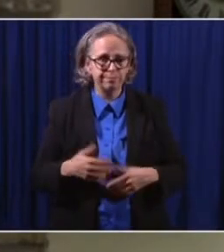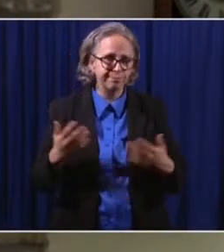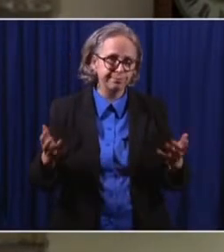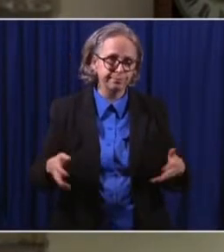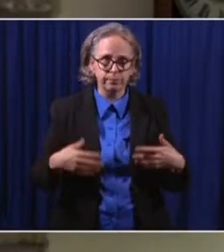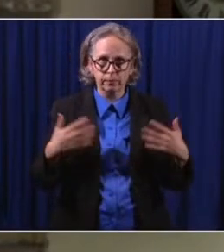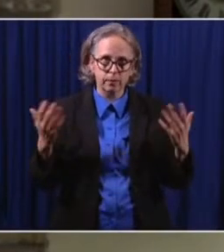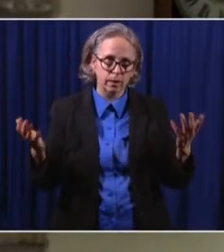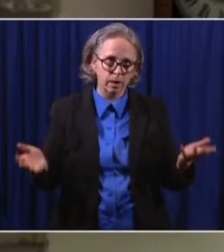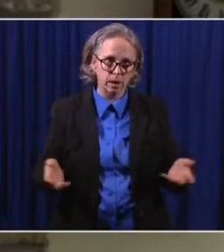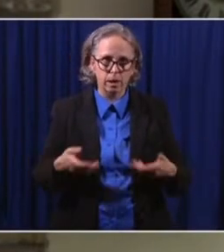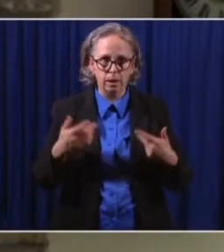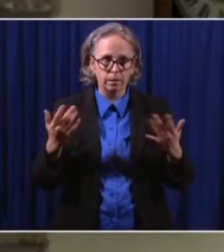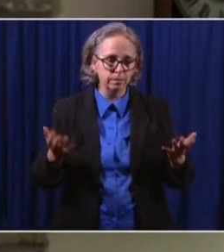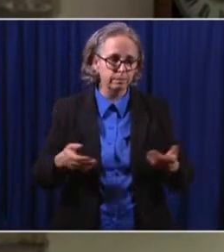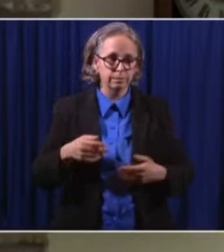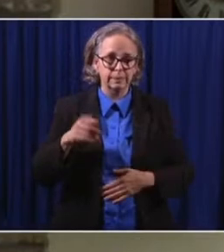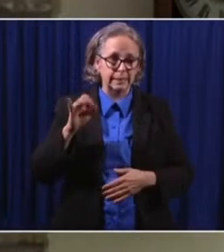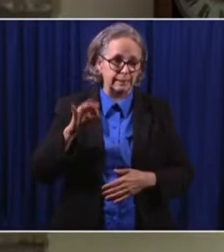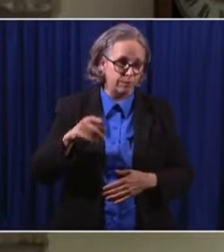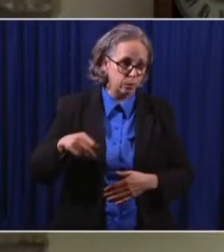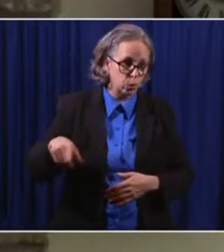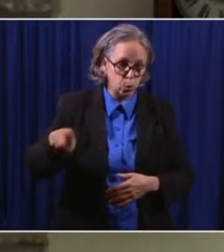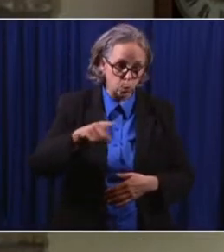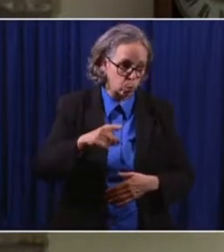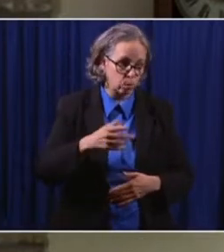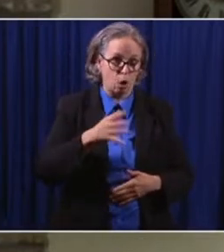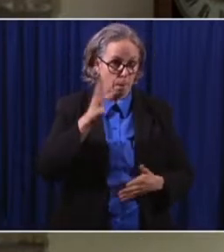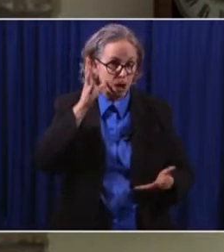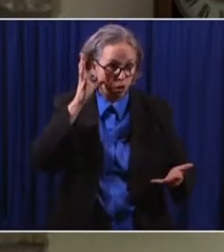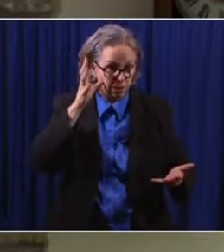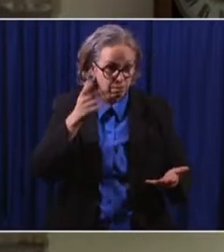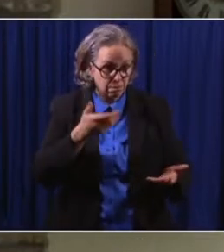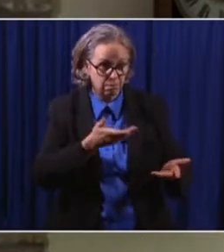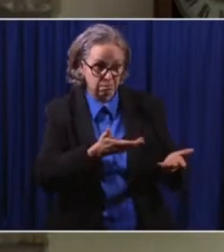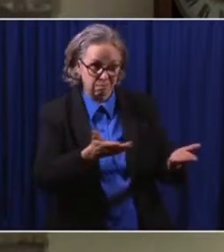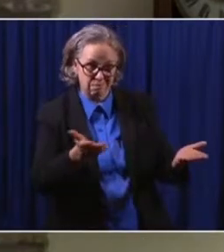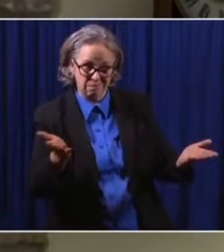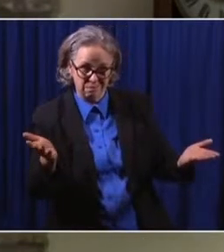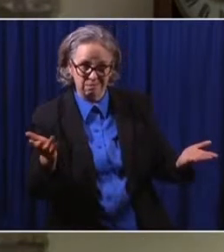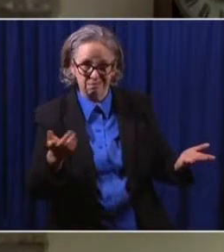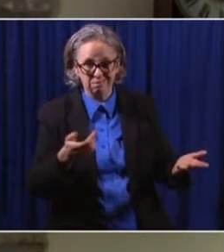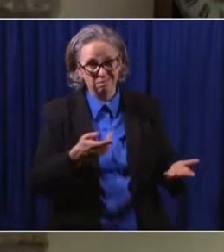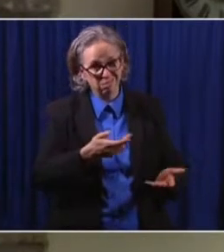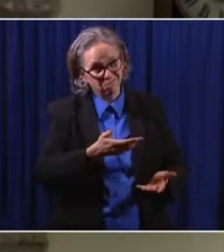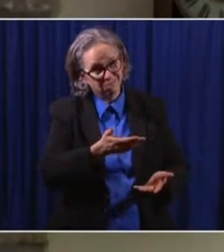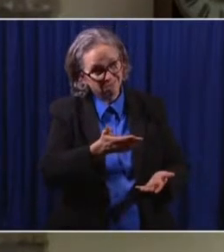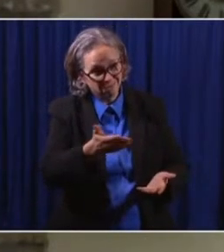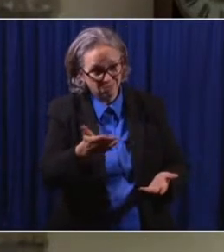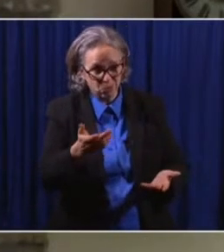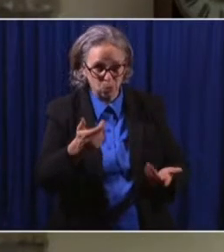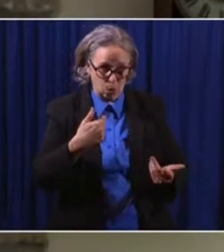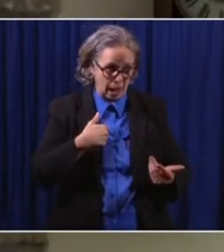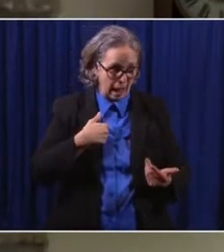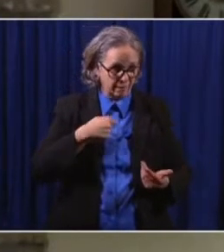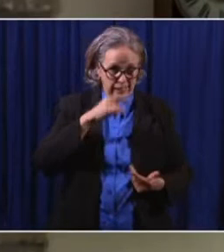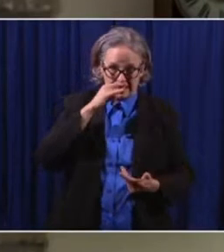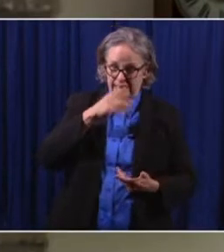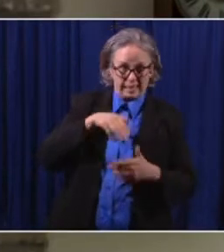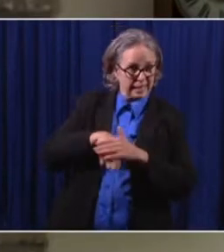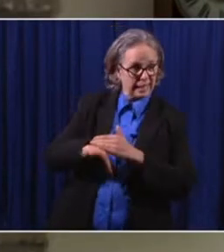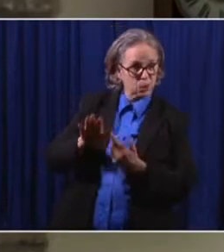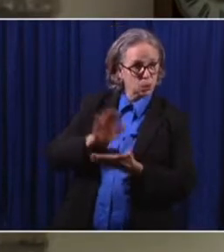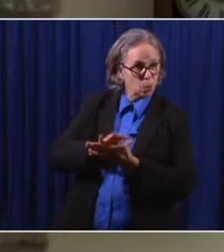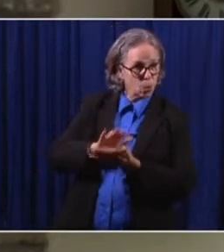first of all, if you're a parent and you've got a child who's come in contact in school with someone who now the school knows